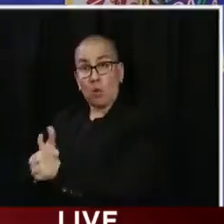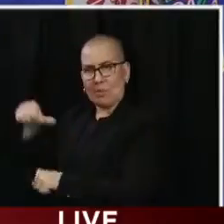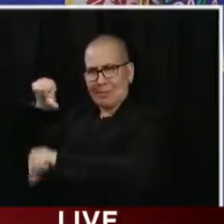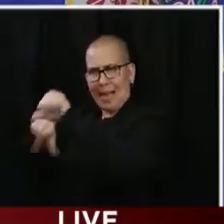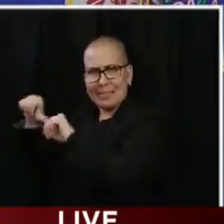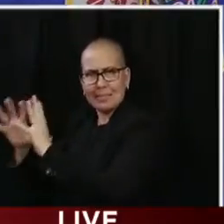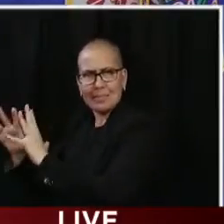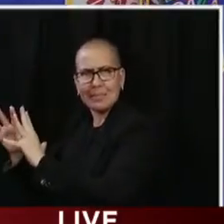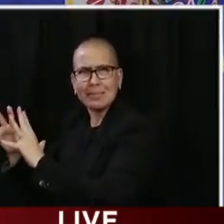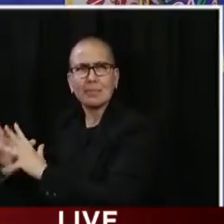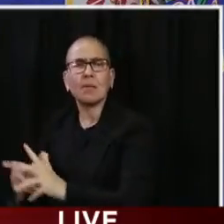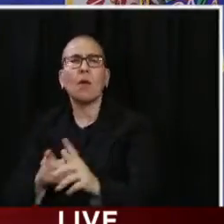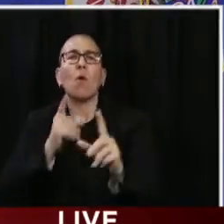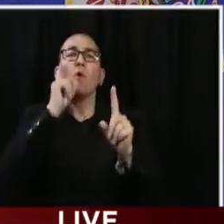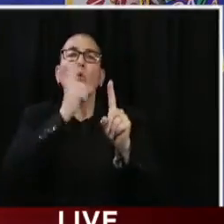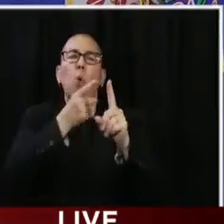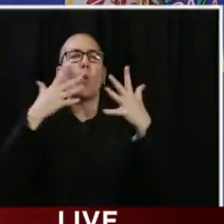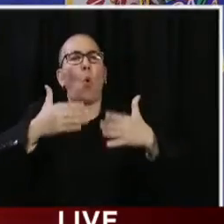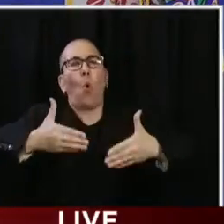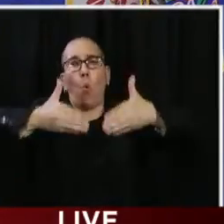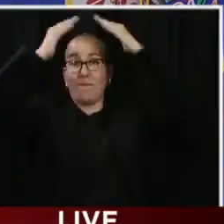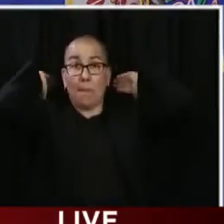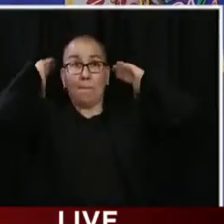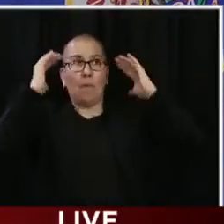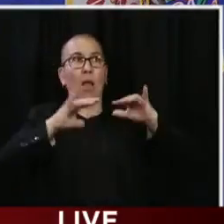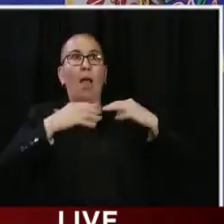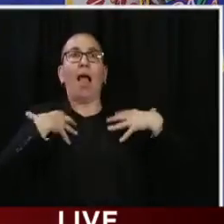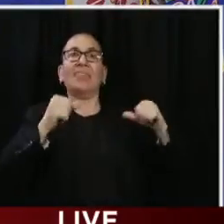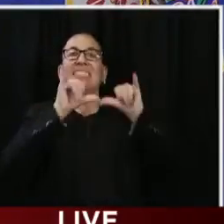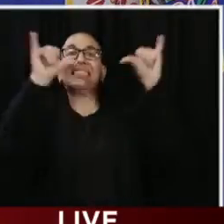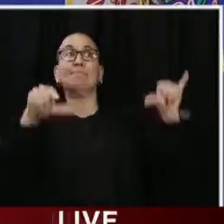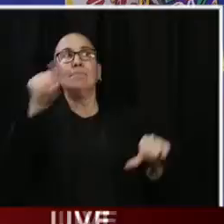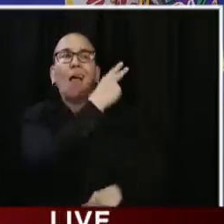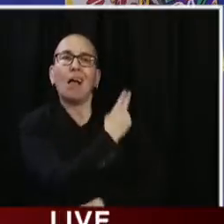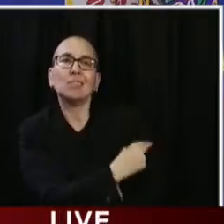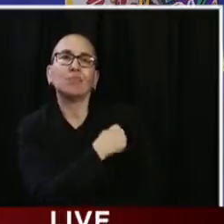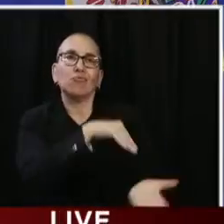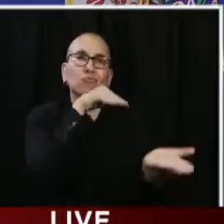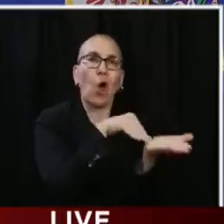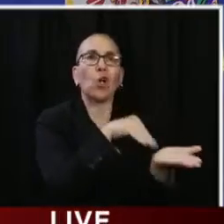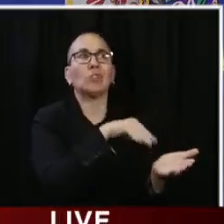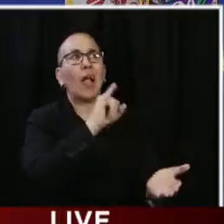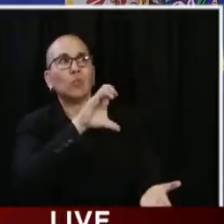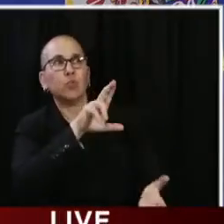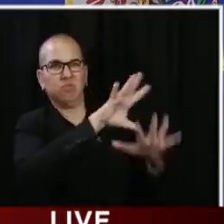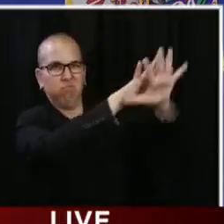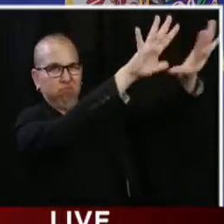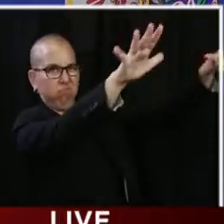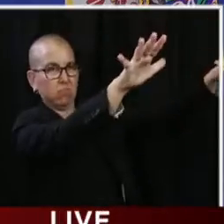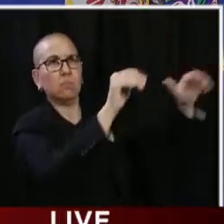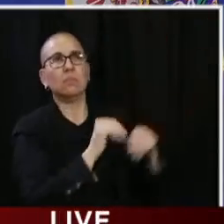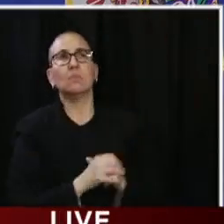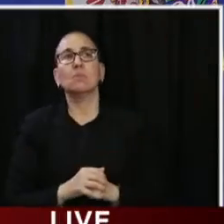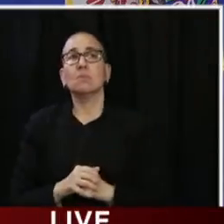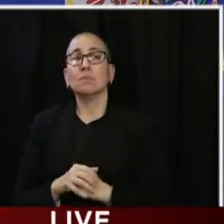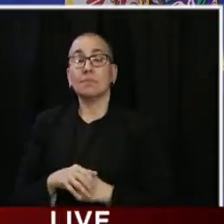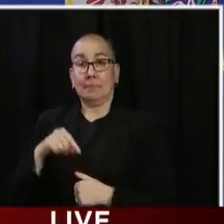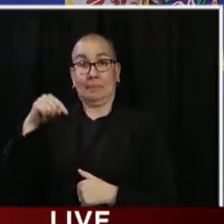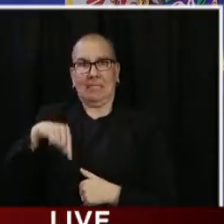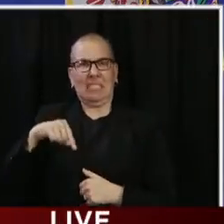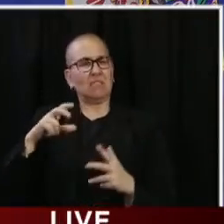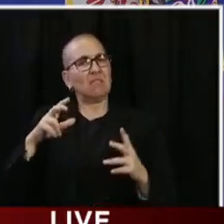system. I also want to acknowledge the balancing act that goes into this, and again, I first acknowledge that we certainly know we're not perfect,